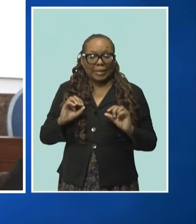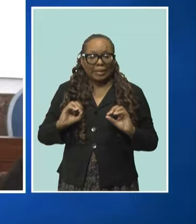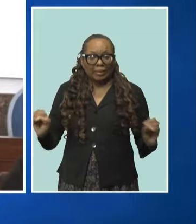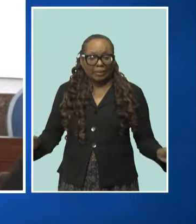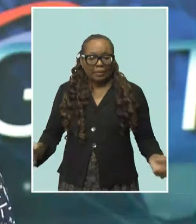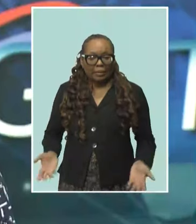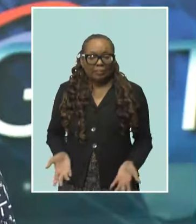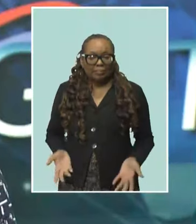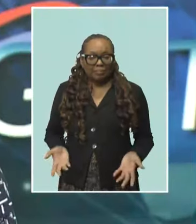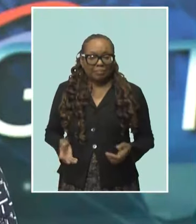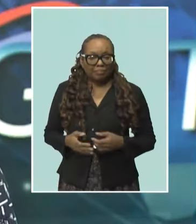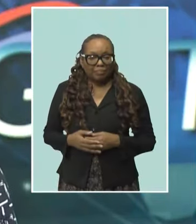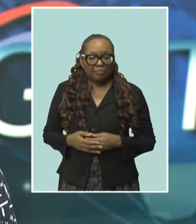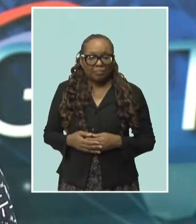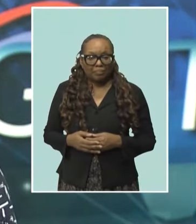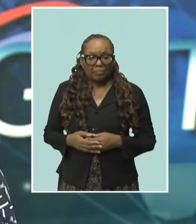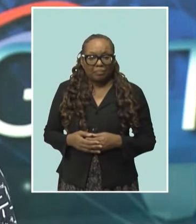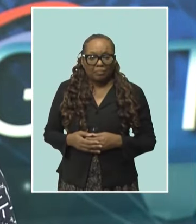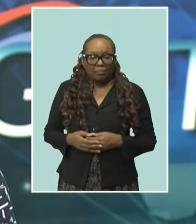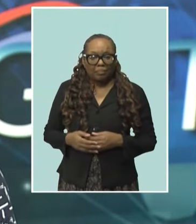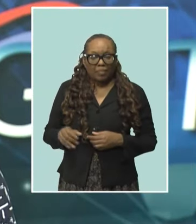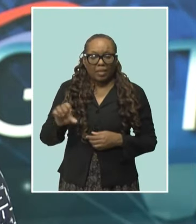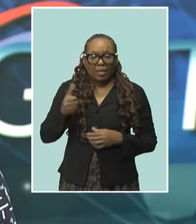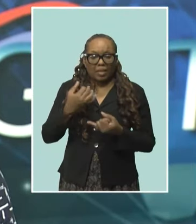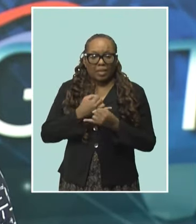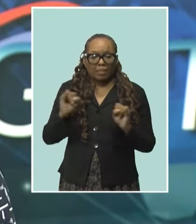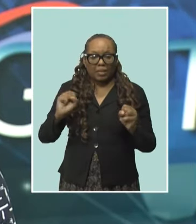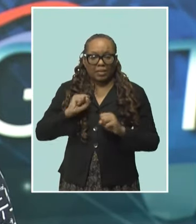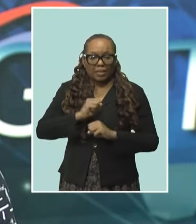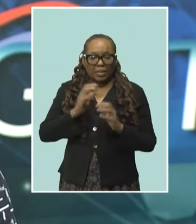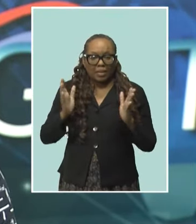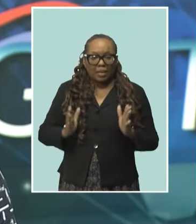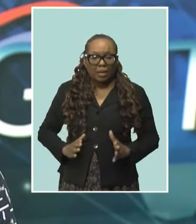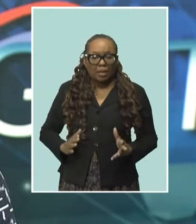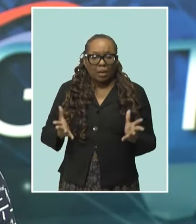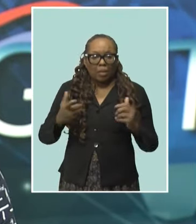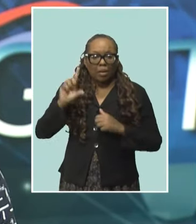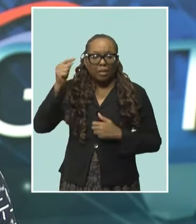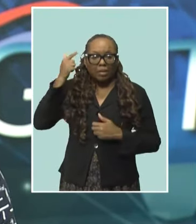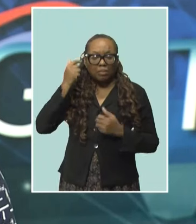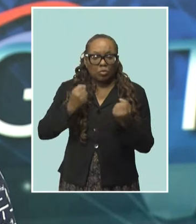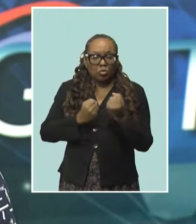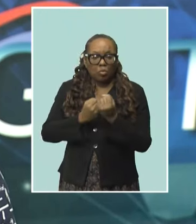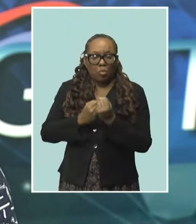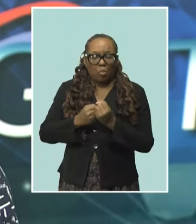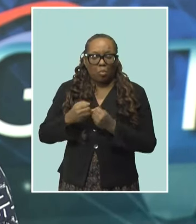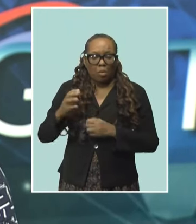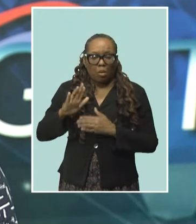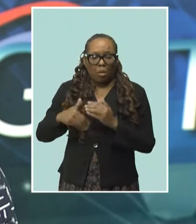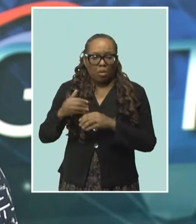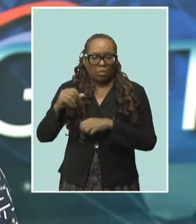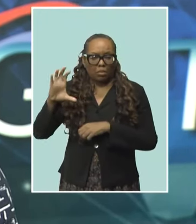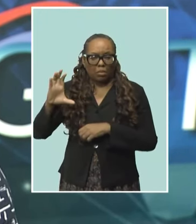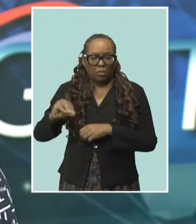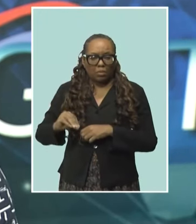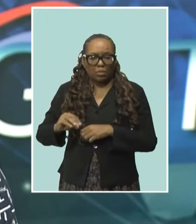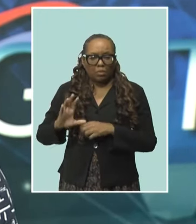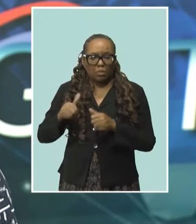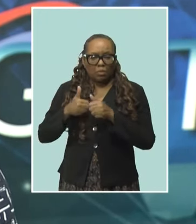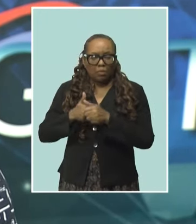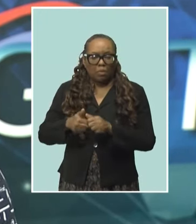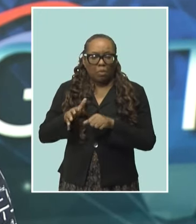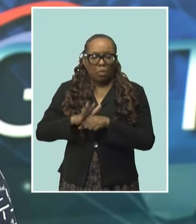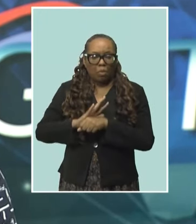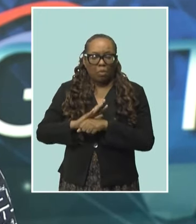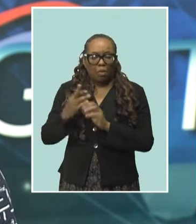so. And in his contribution, independent Senator Andrew Malalu has asked government to openly support employers